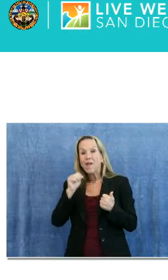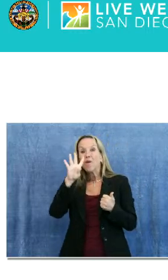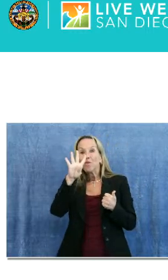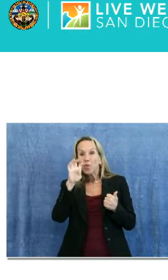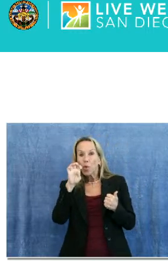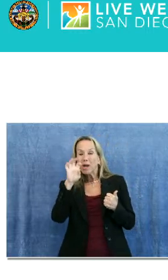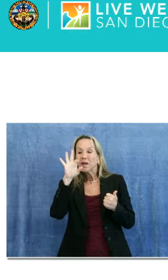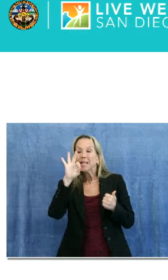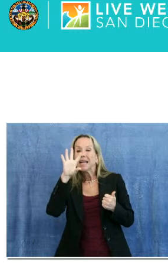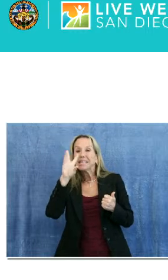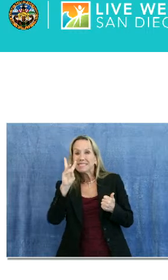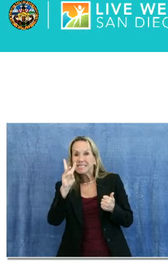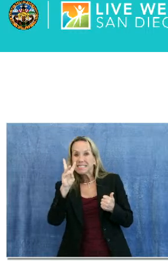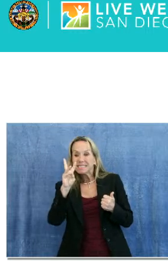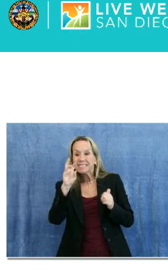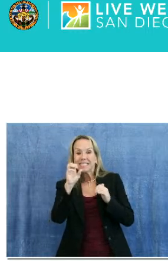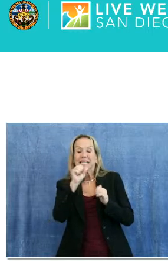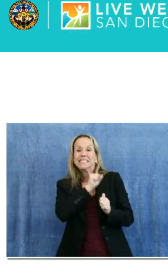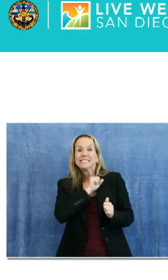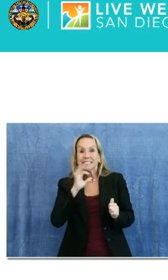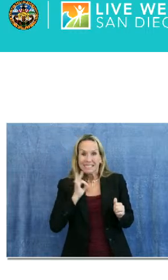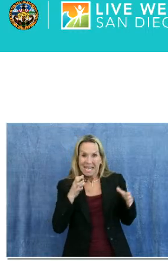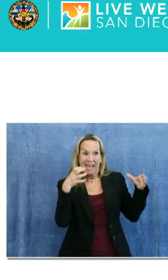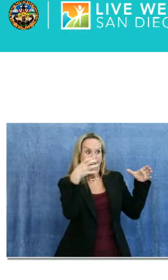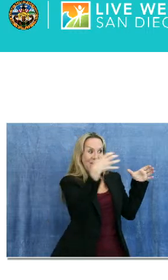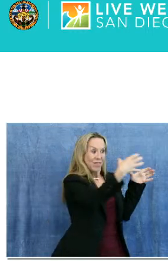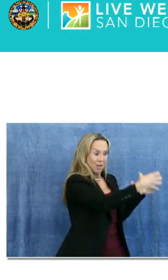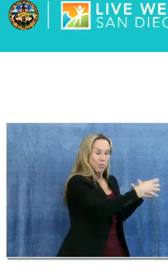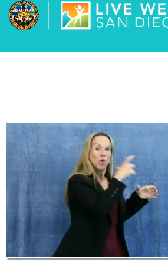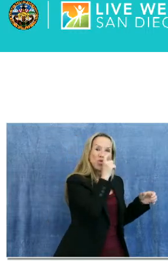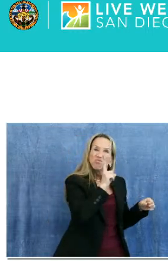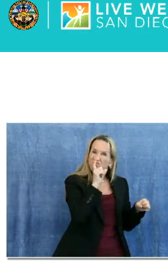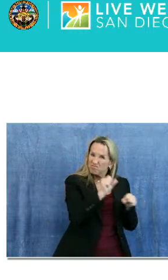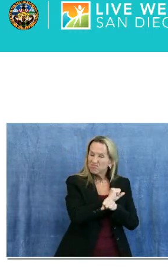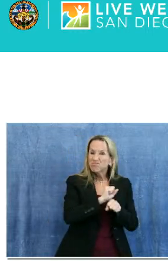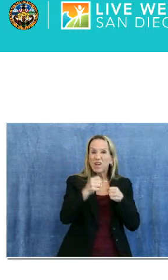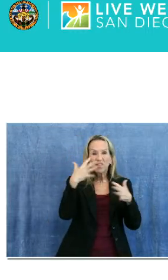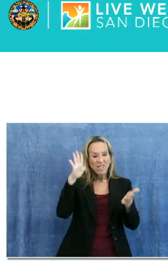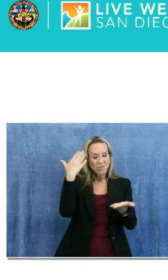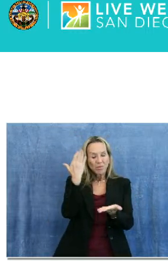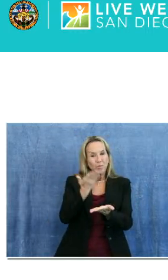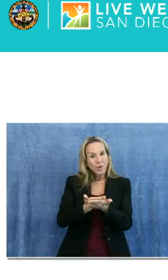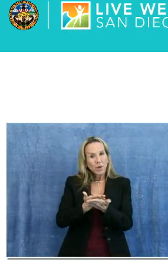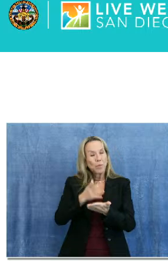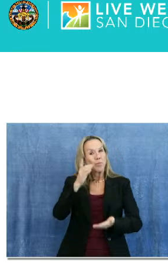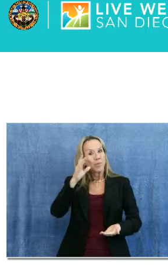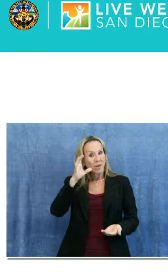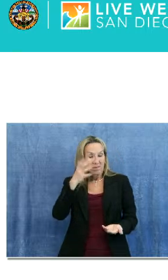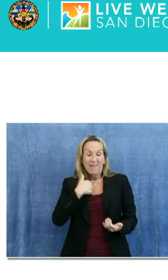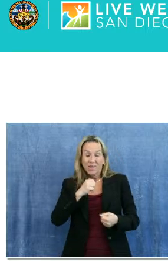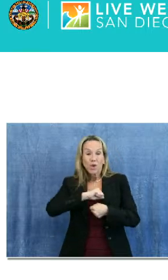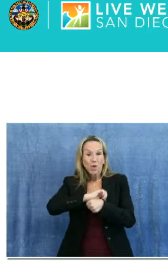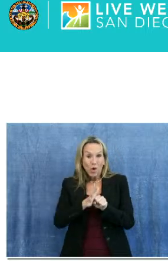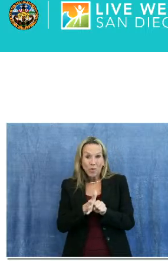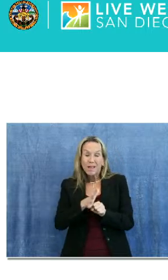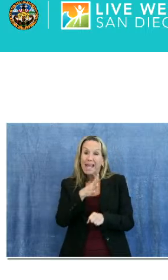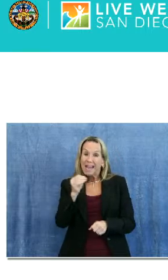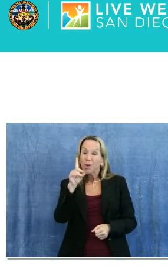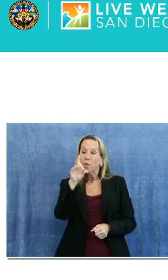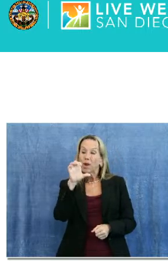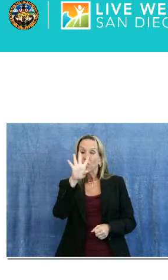496 staffs with laboratory-confirmed COVID-19, including 146 deaths.